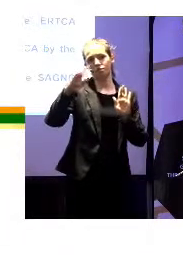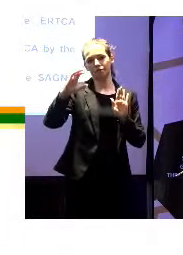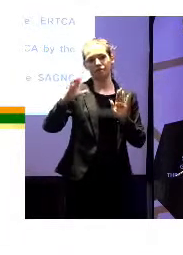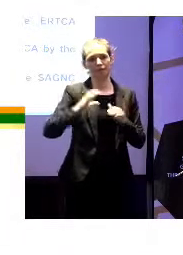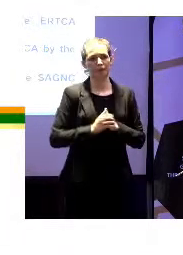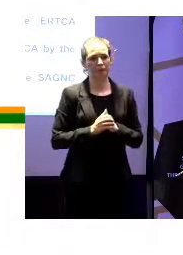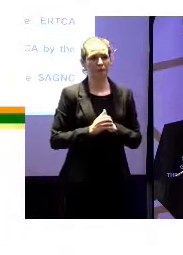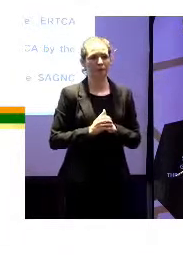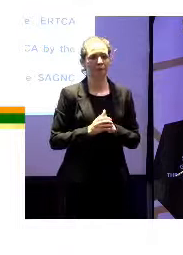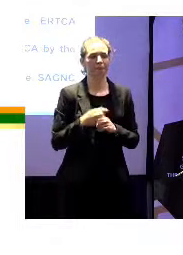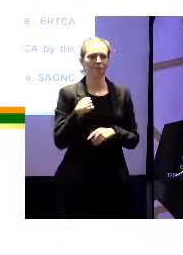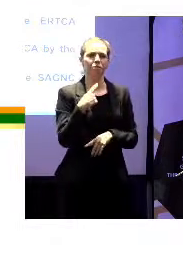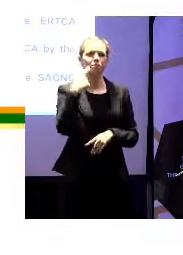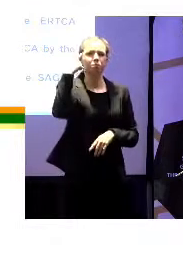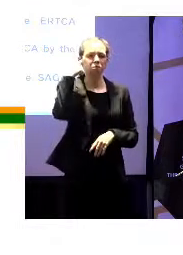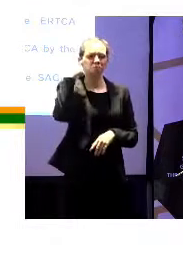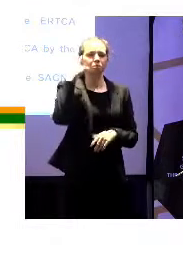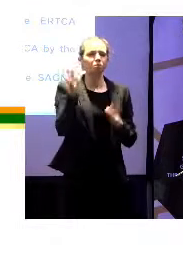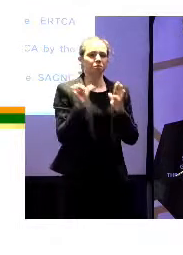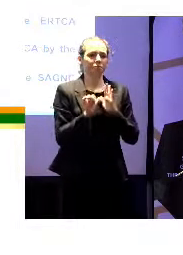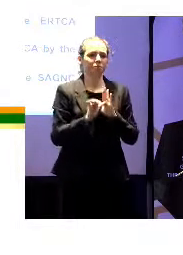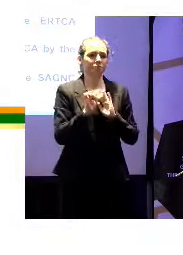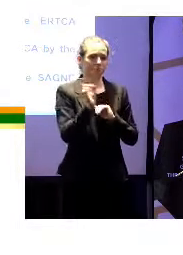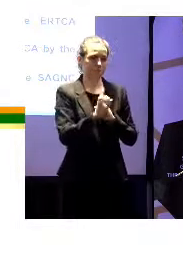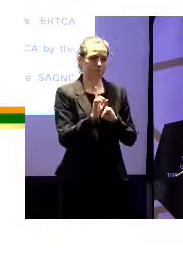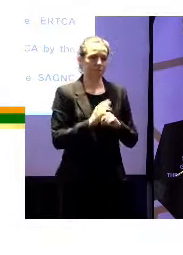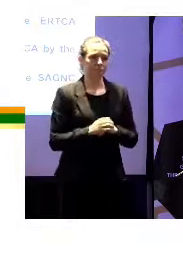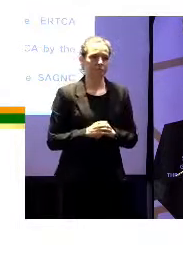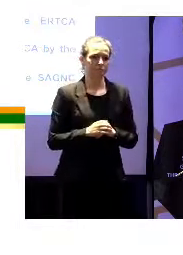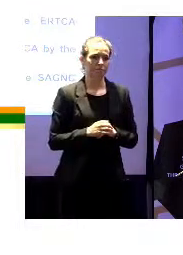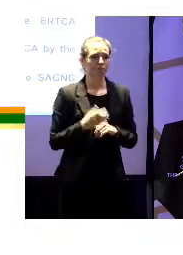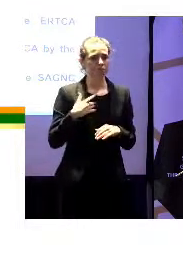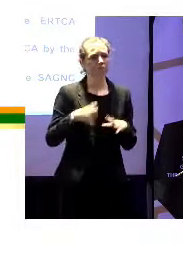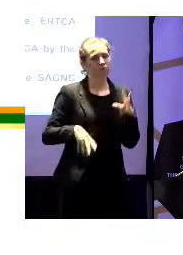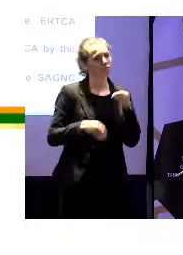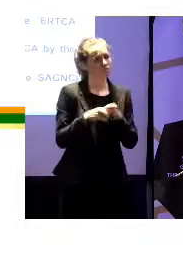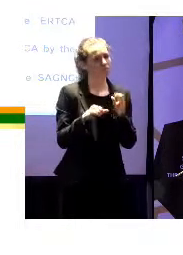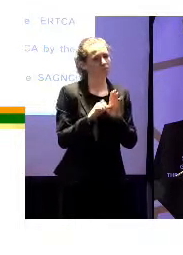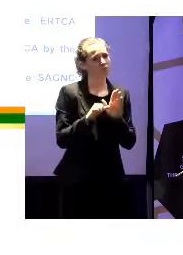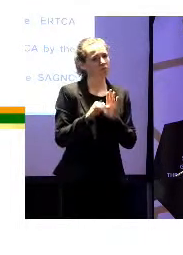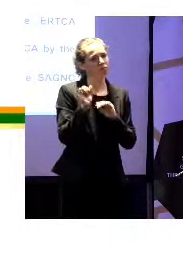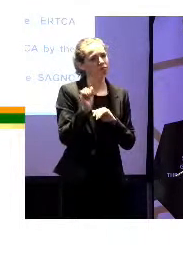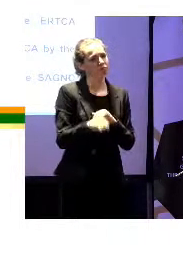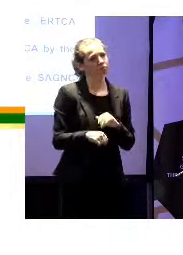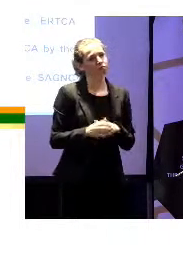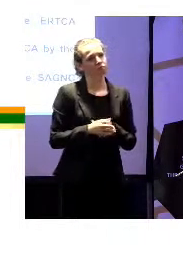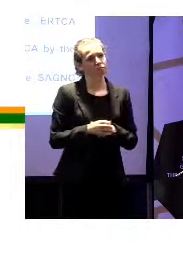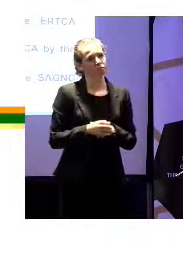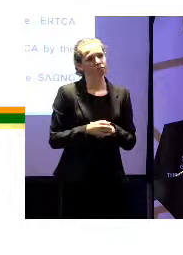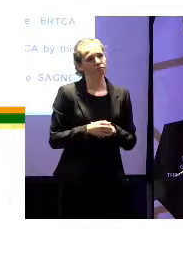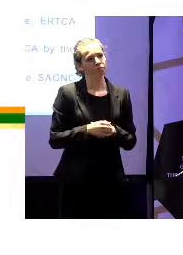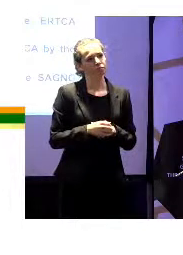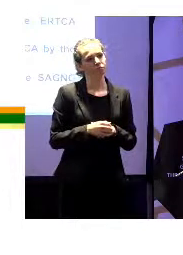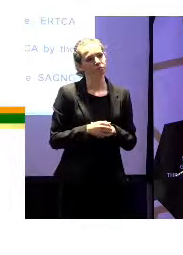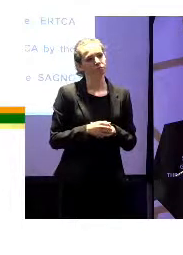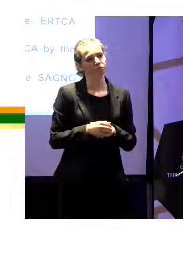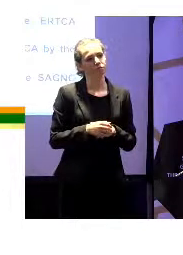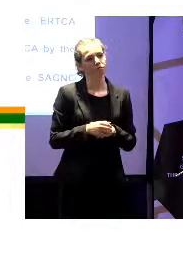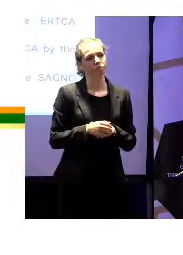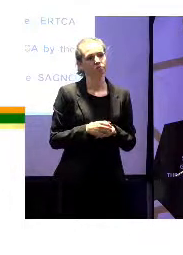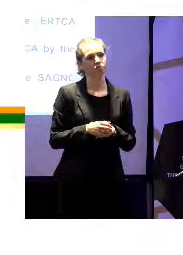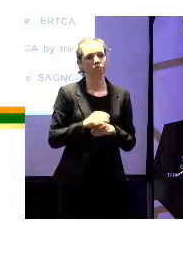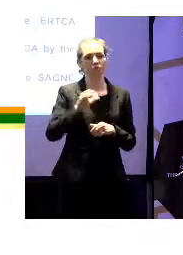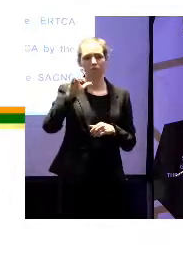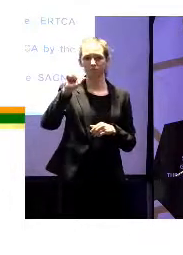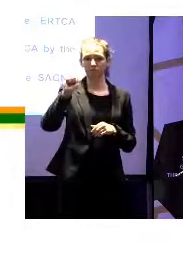And I think what's also important to mention at this stage is that it needs to be acknowledged that